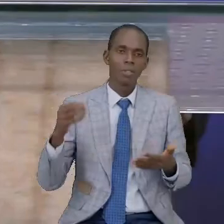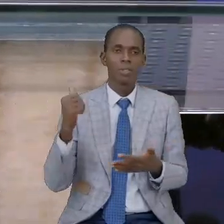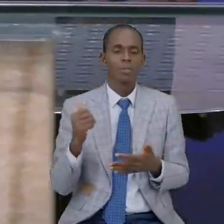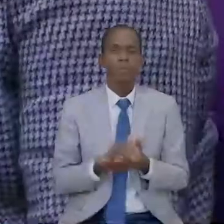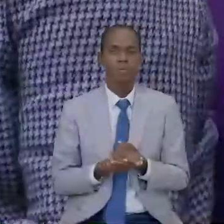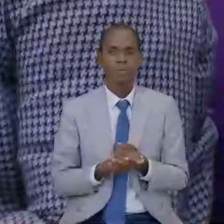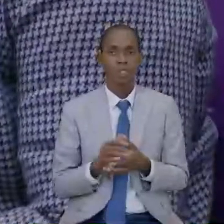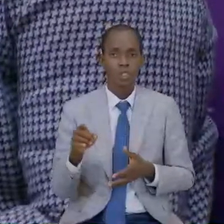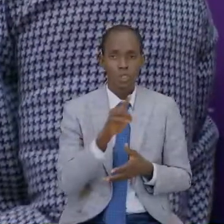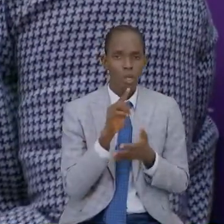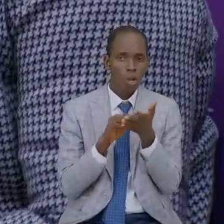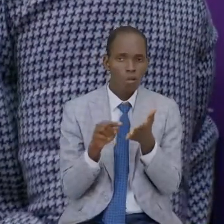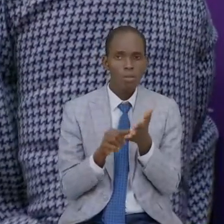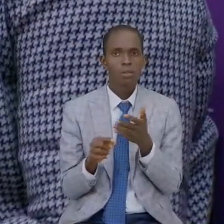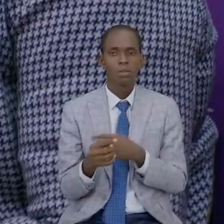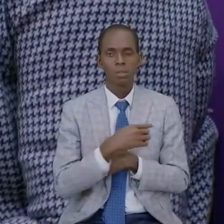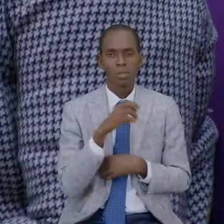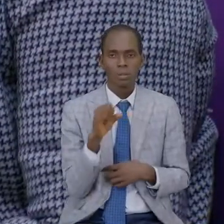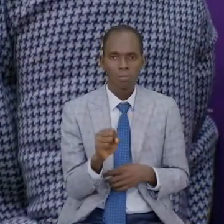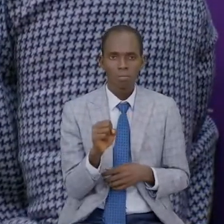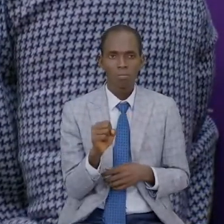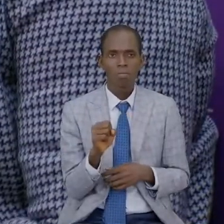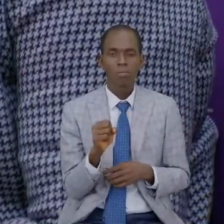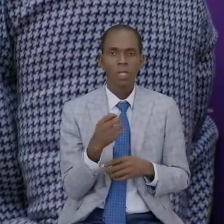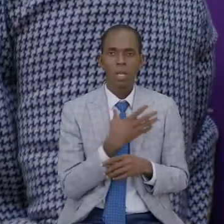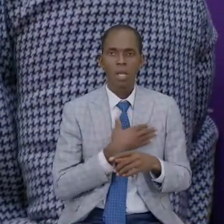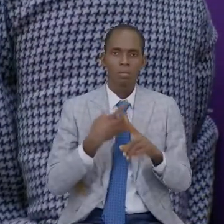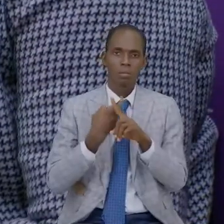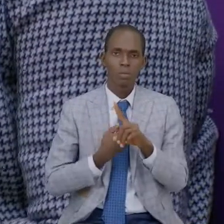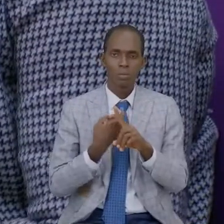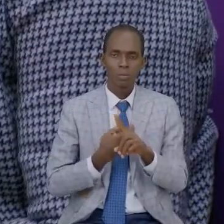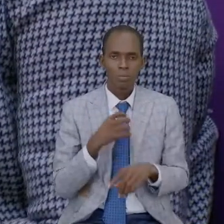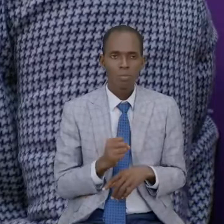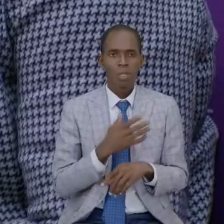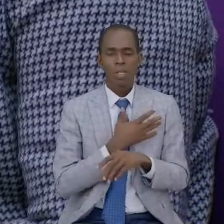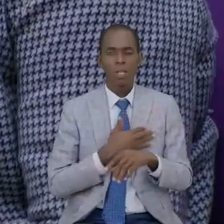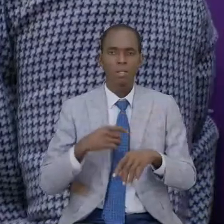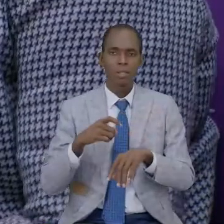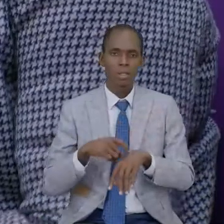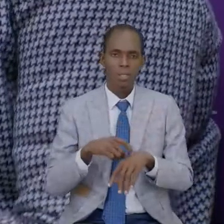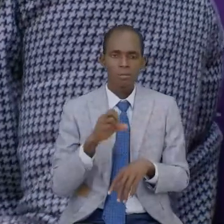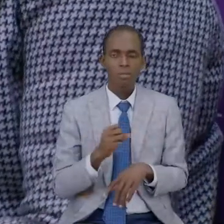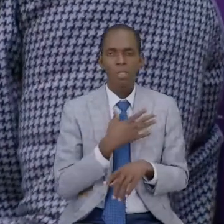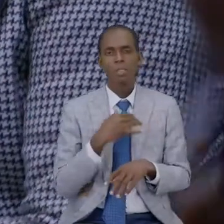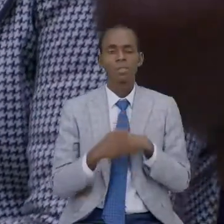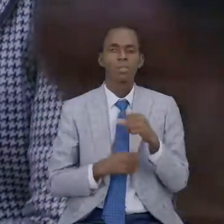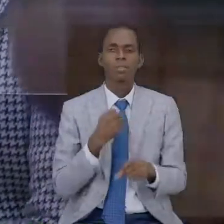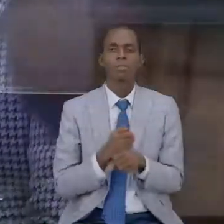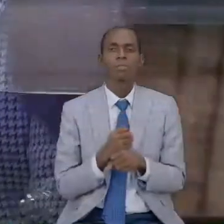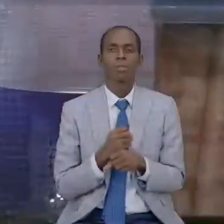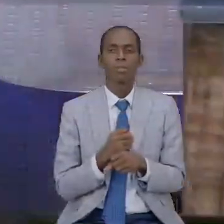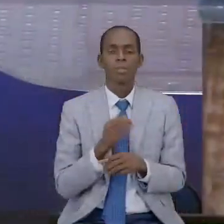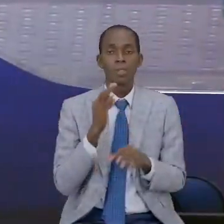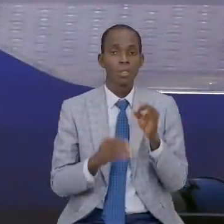what it led them to. He observed days and months and times and